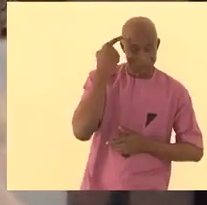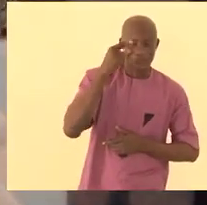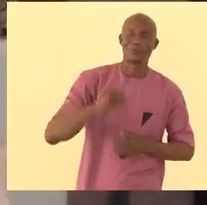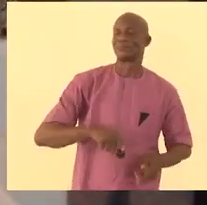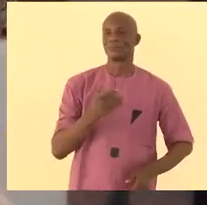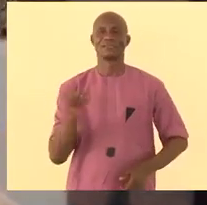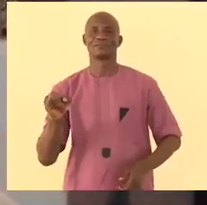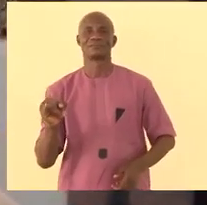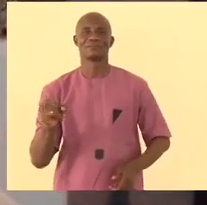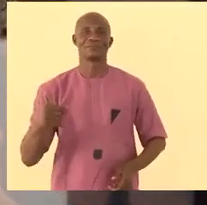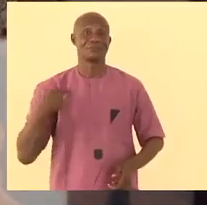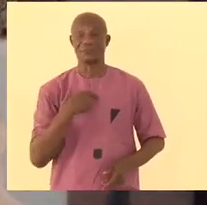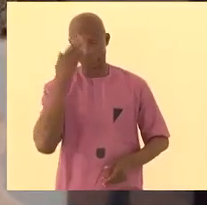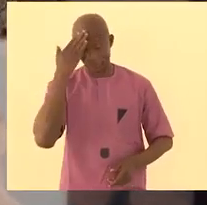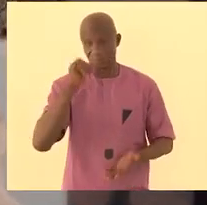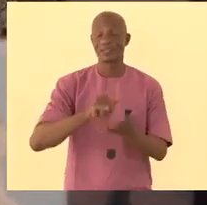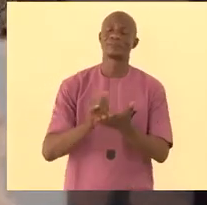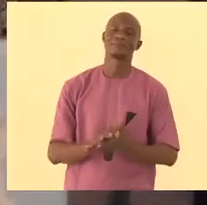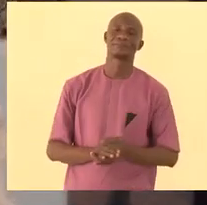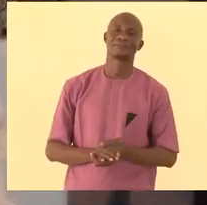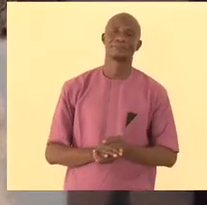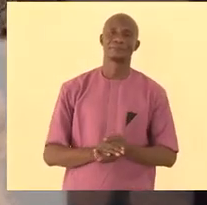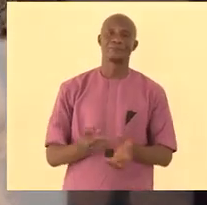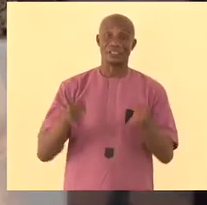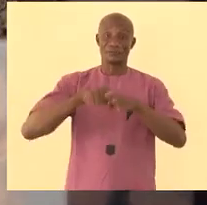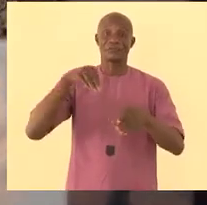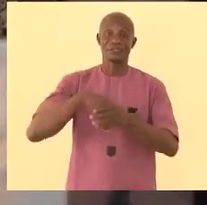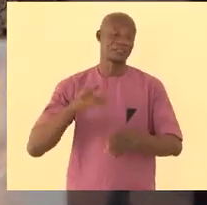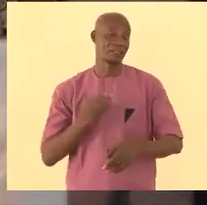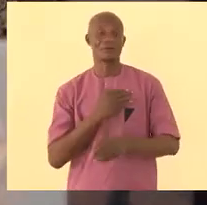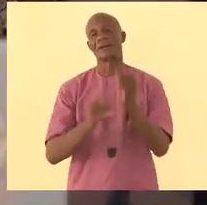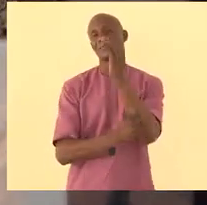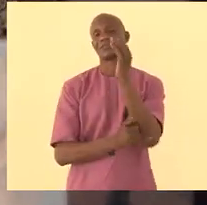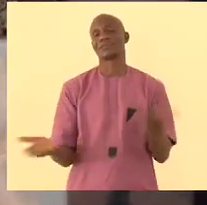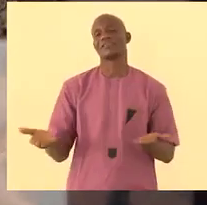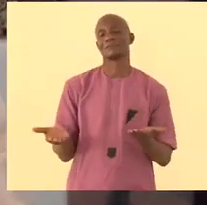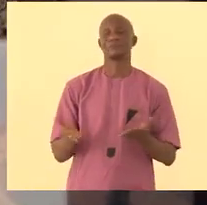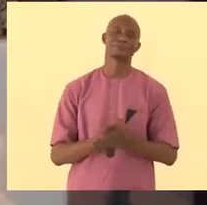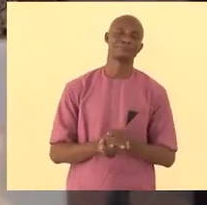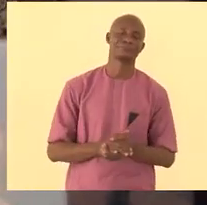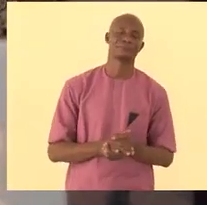for a living. I'm sure we are very conscious of what that means, even in our own kingdom here.